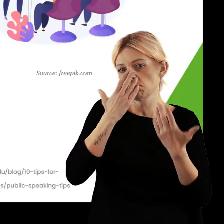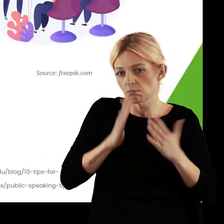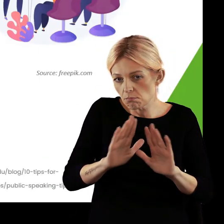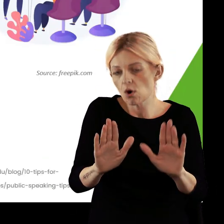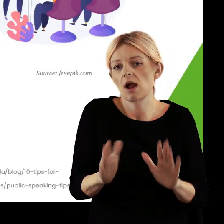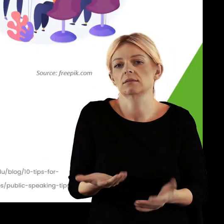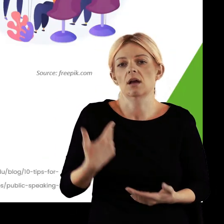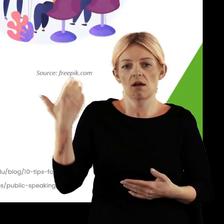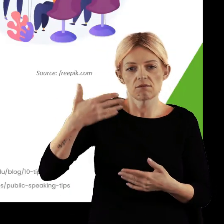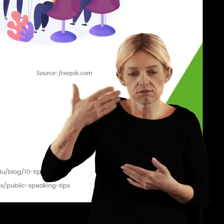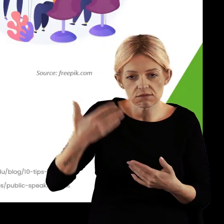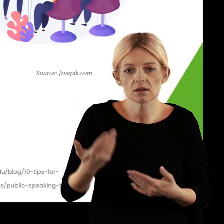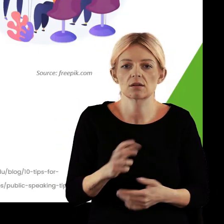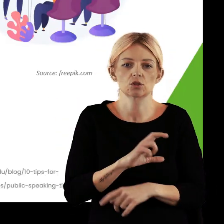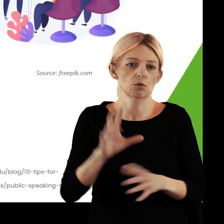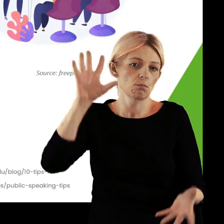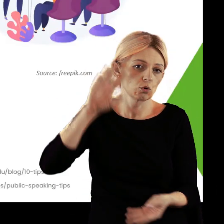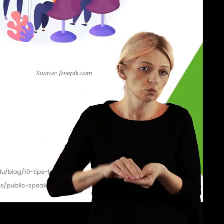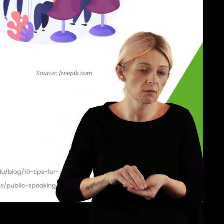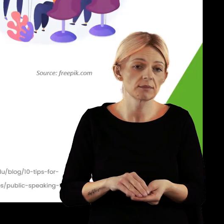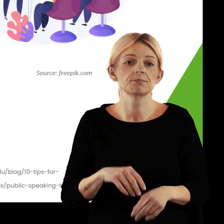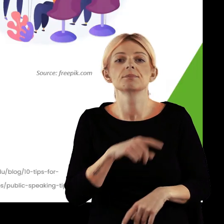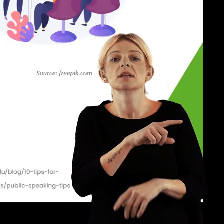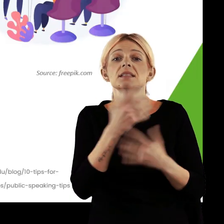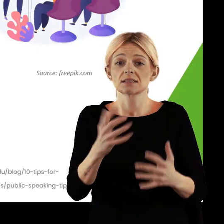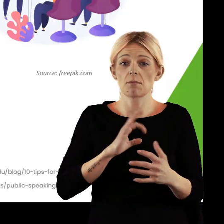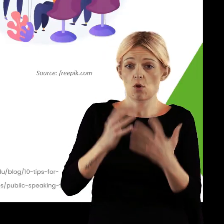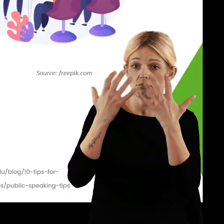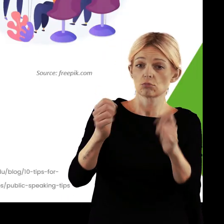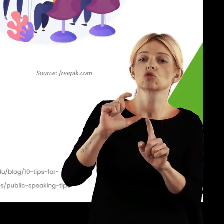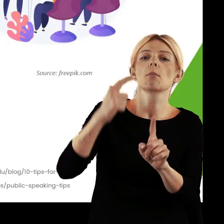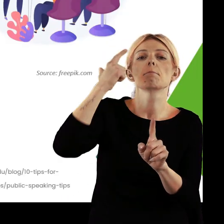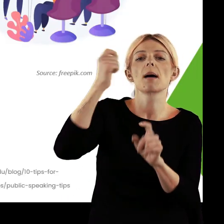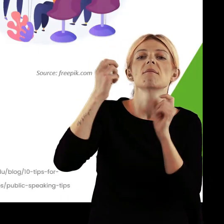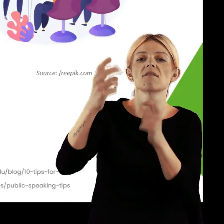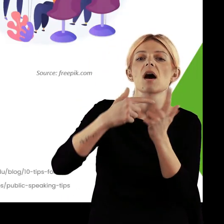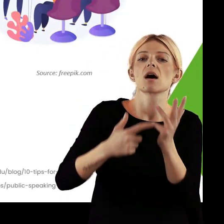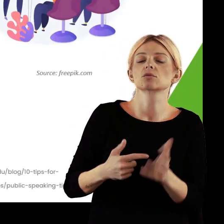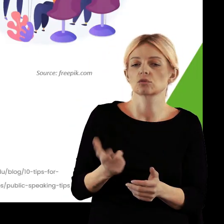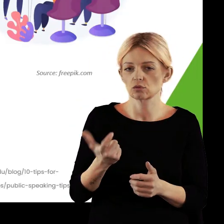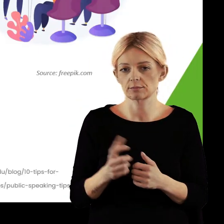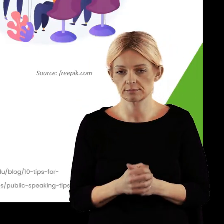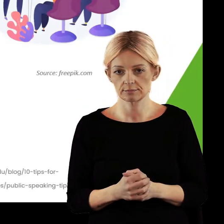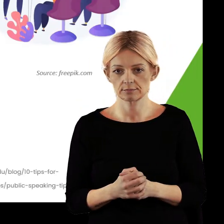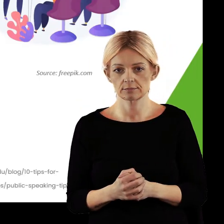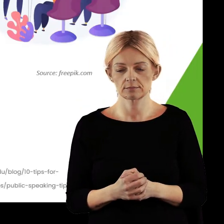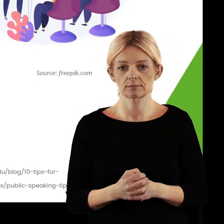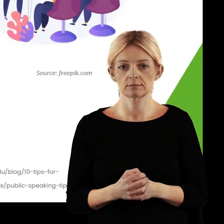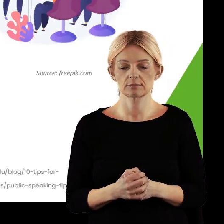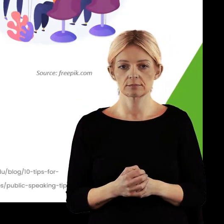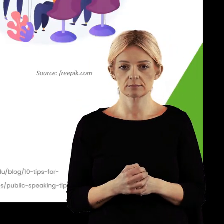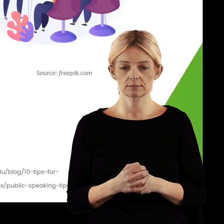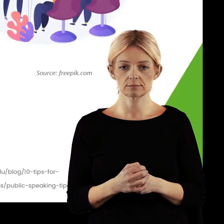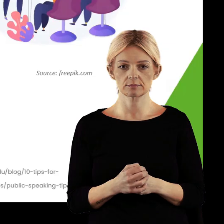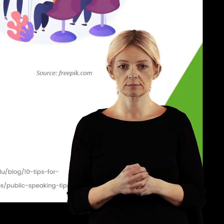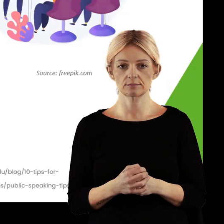of the presentation. So, what do we want to communicate? What's the most important? Let's also consider what methods